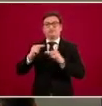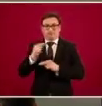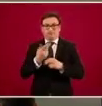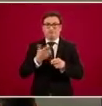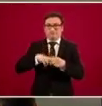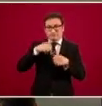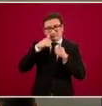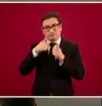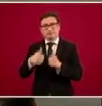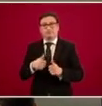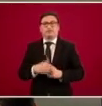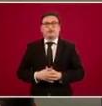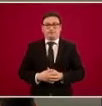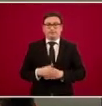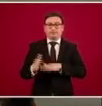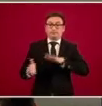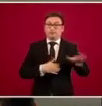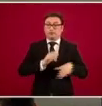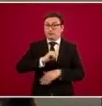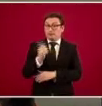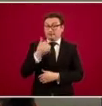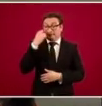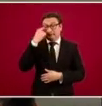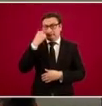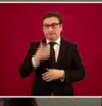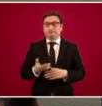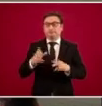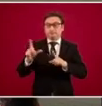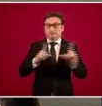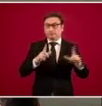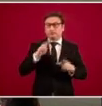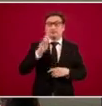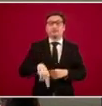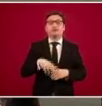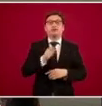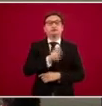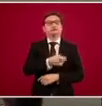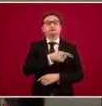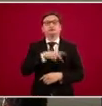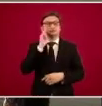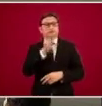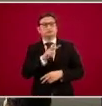and that can lead to hospitalization and eventual